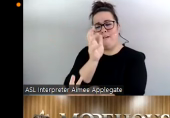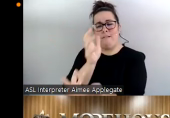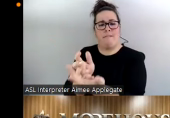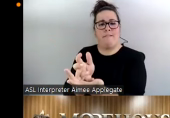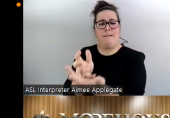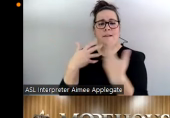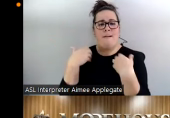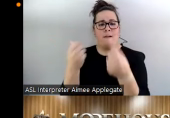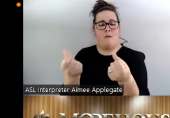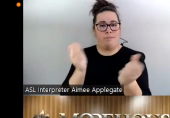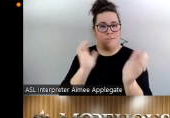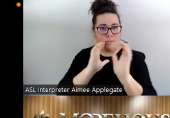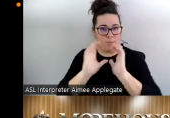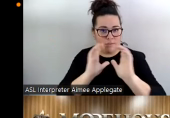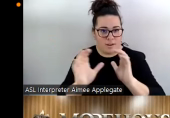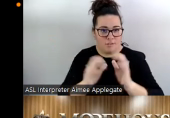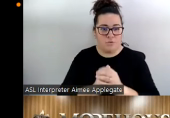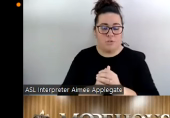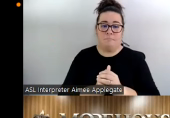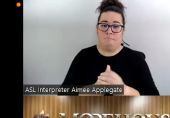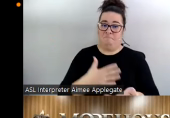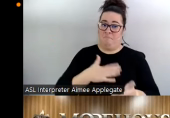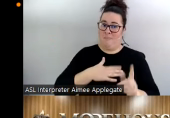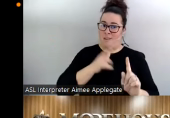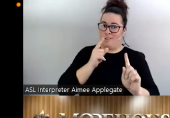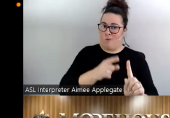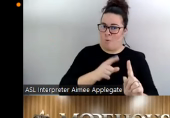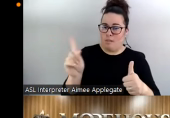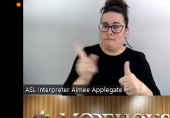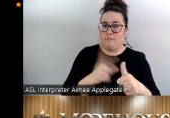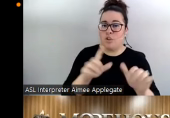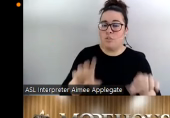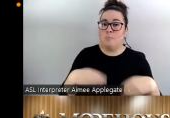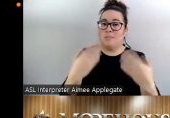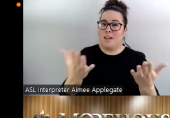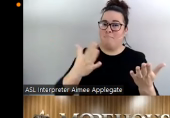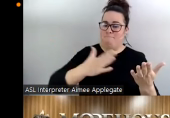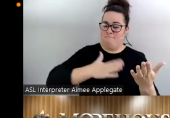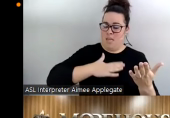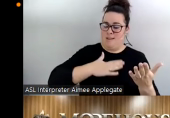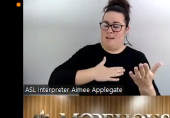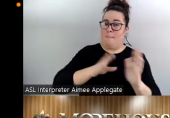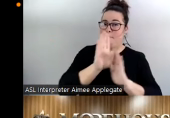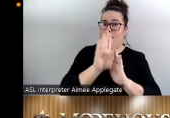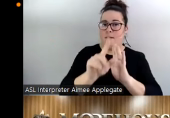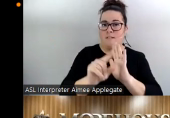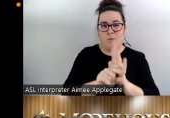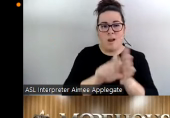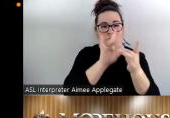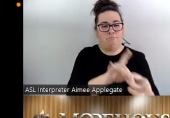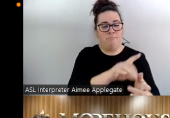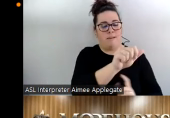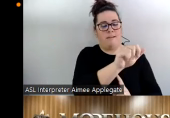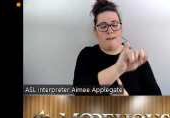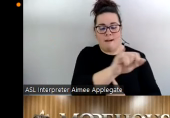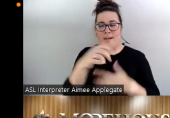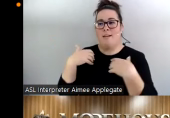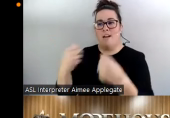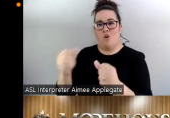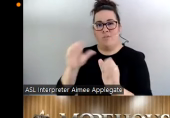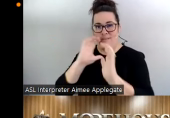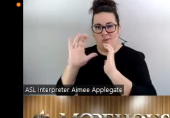with providing some of my background on individually thinking about AI and health communication, which I think sets